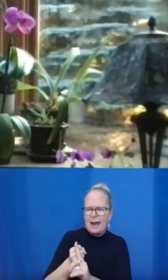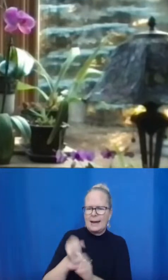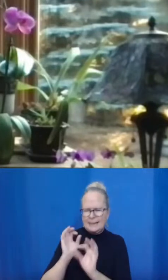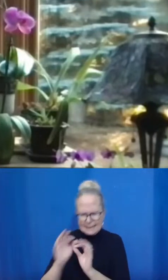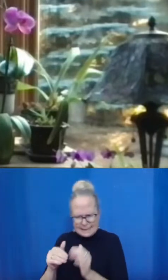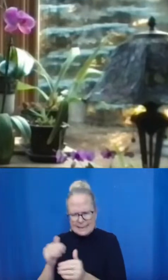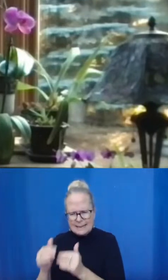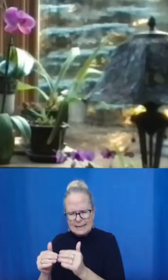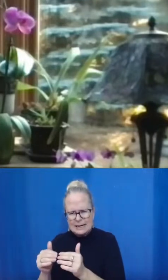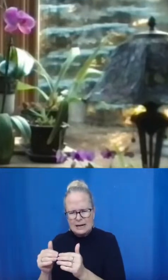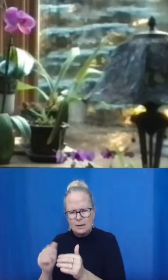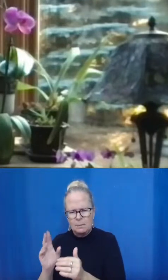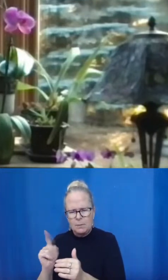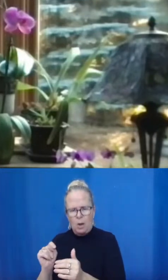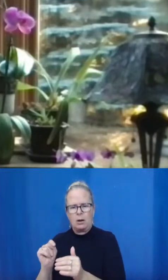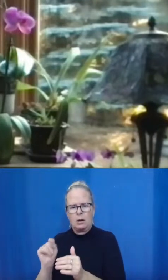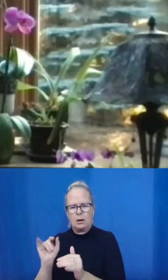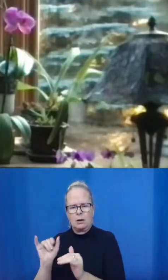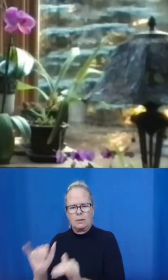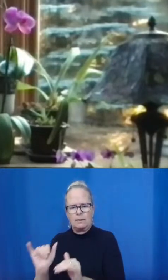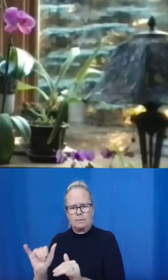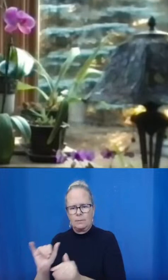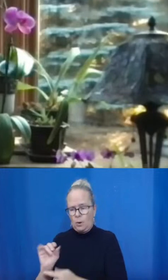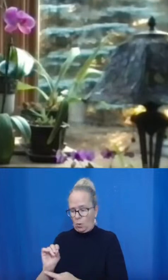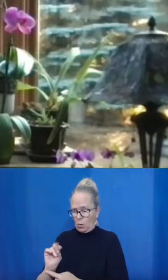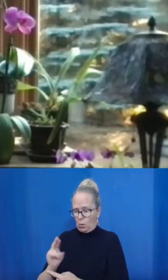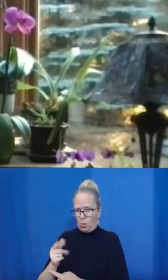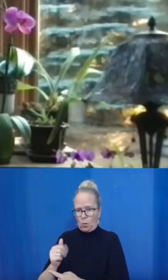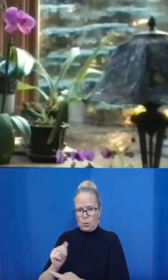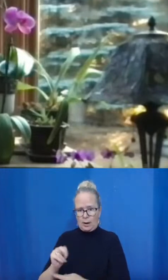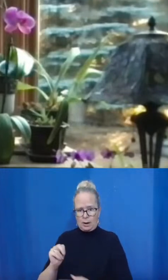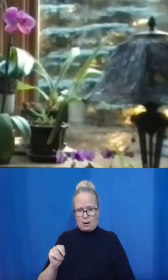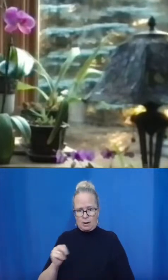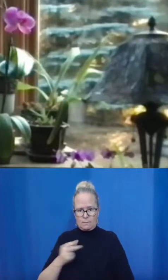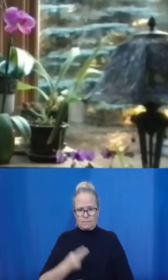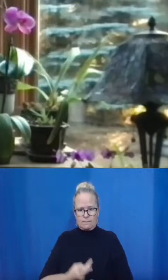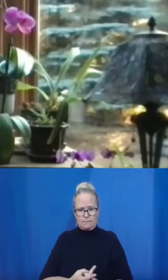So we urgently need,